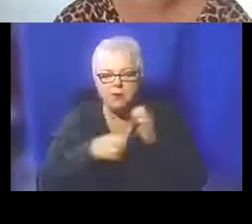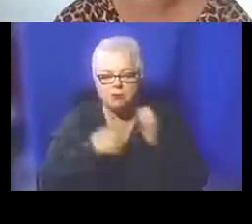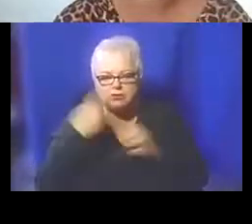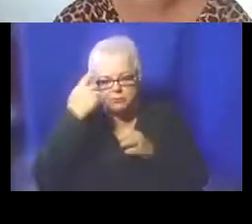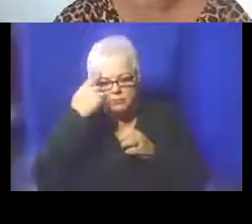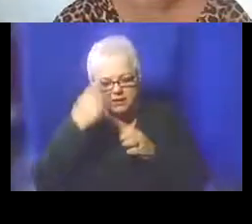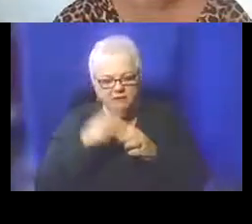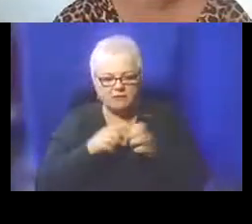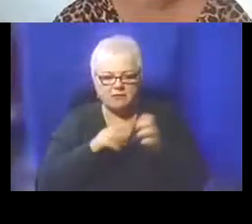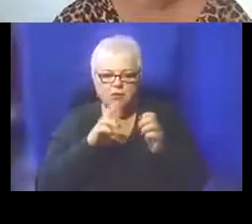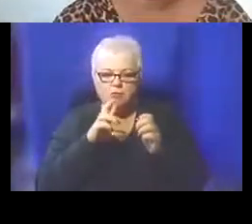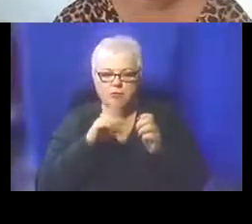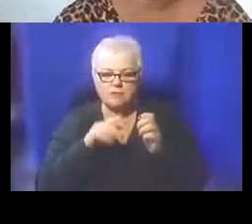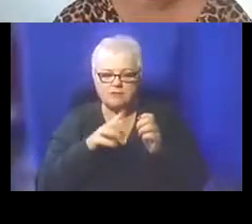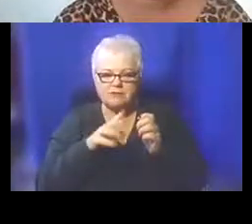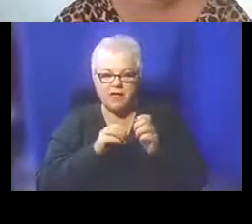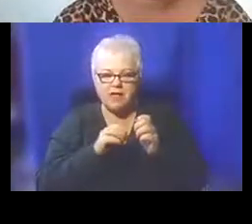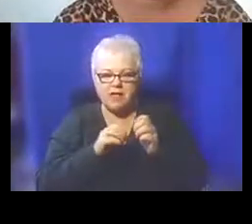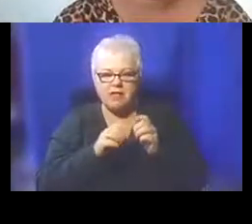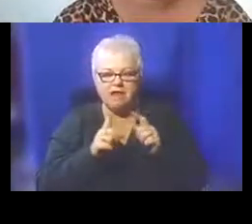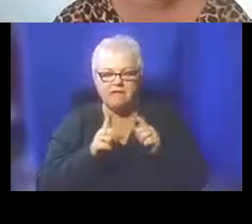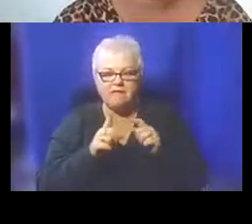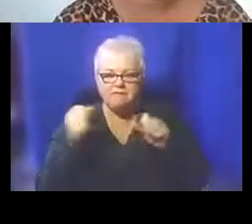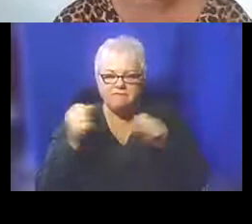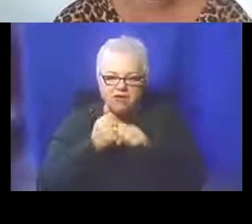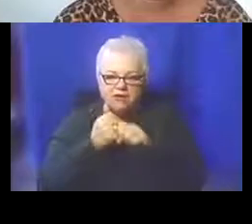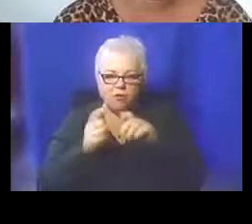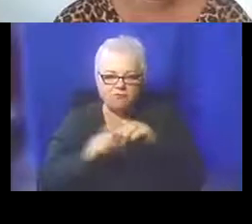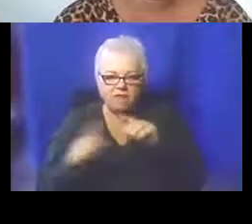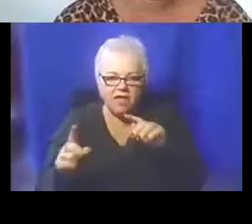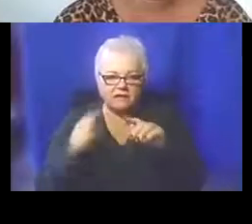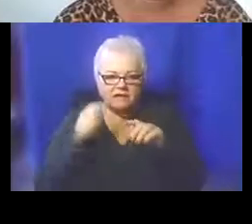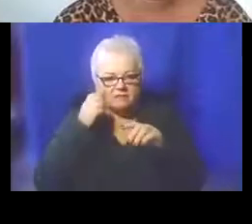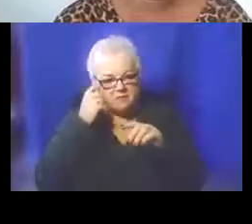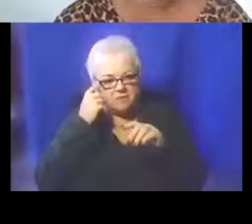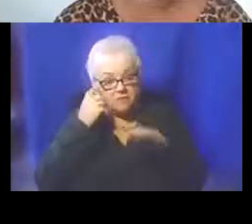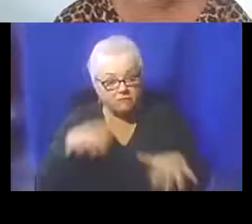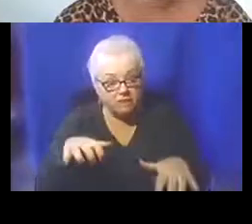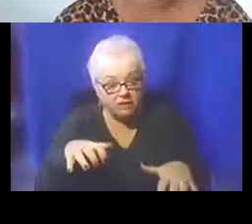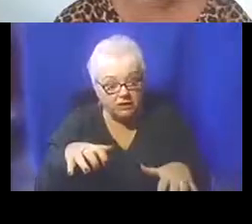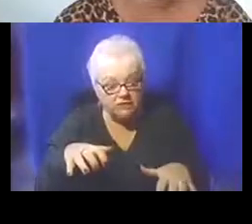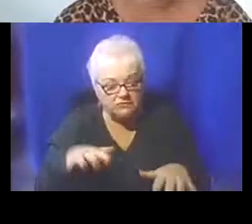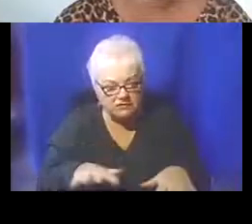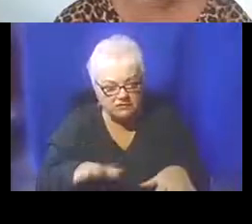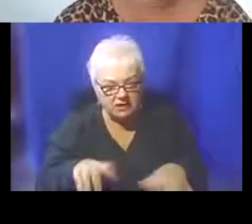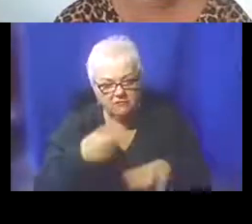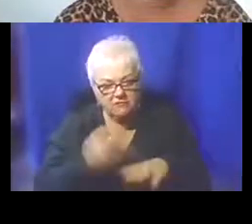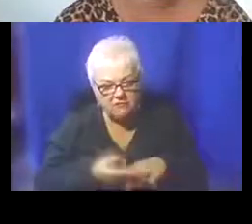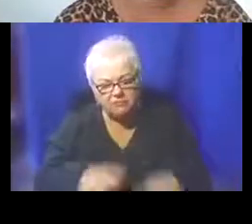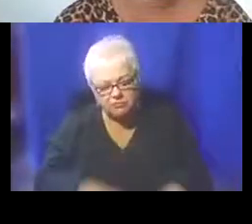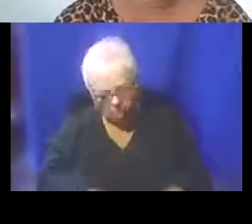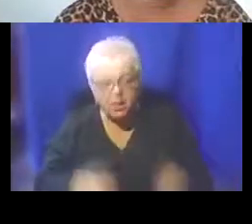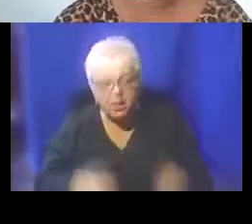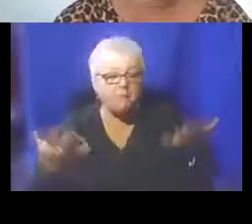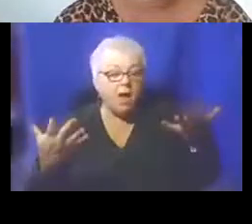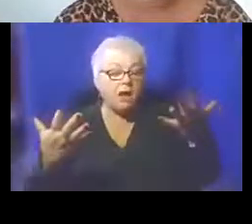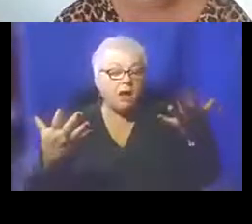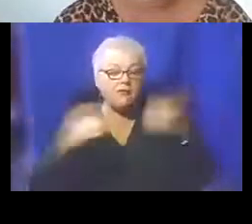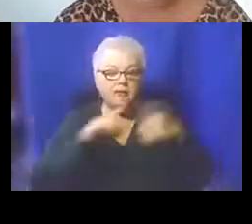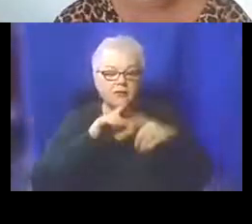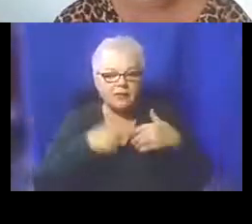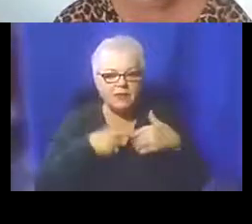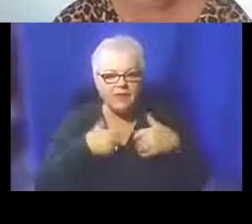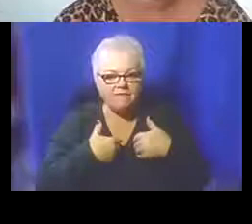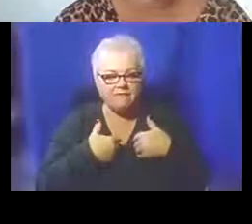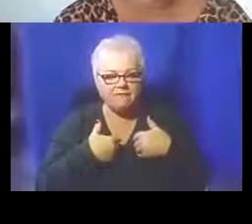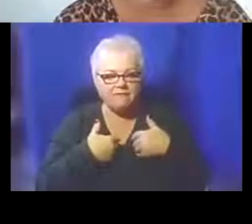reptiles, they've got the fight or flight response, or they've got the freeze, shut down, flop and drop response, but they don't really have anything